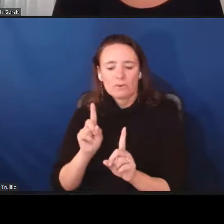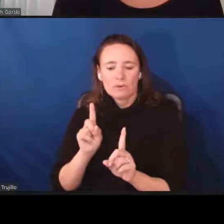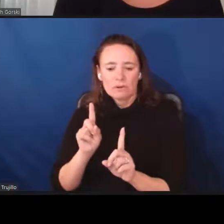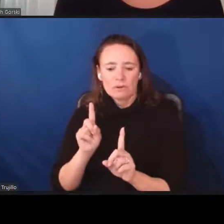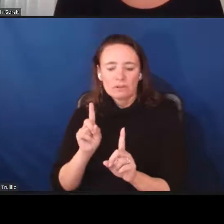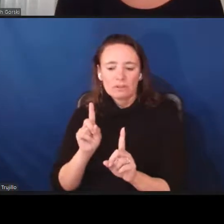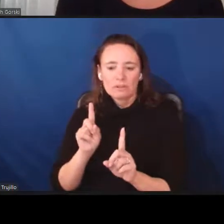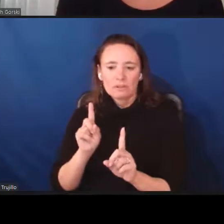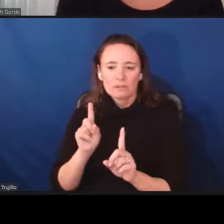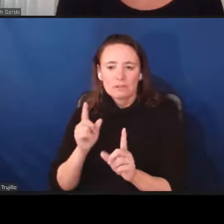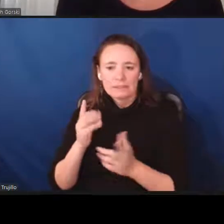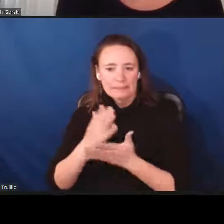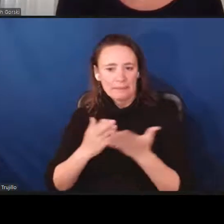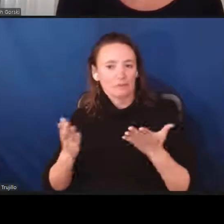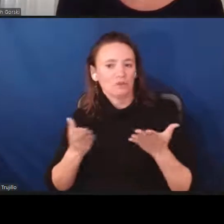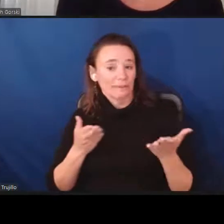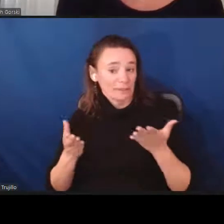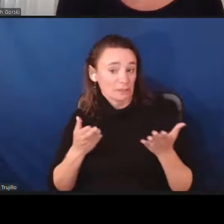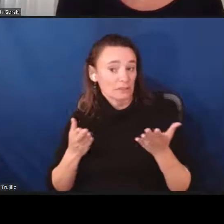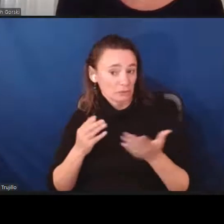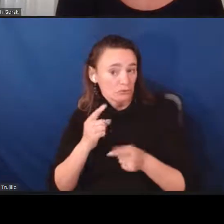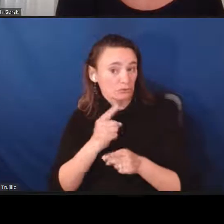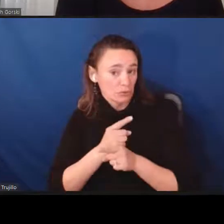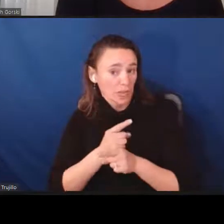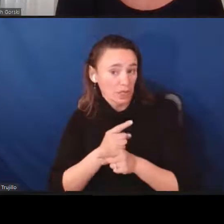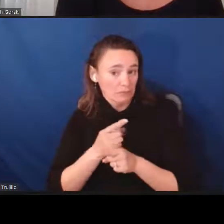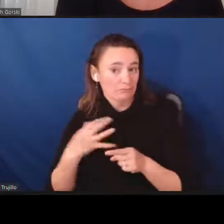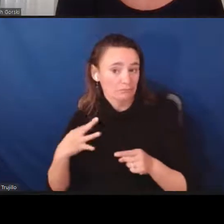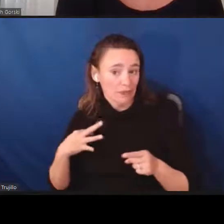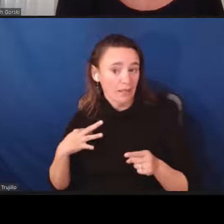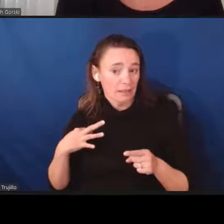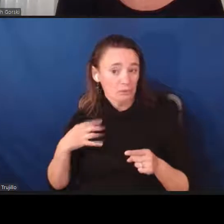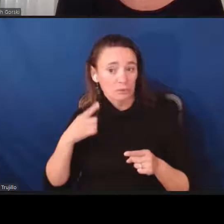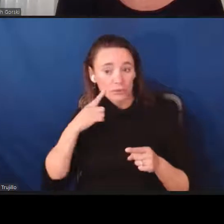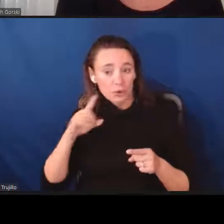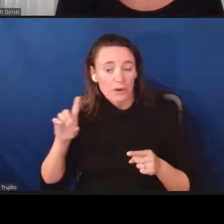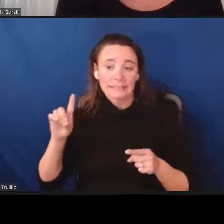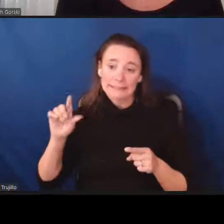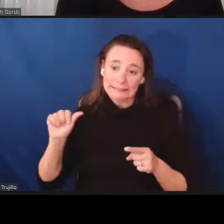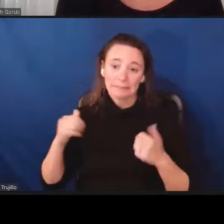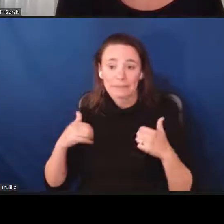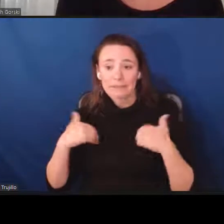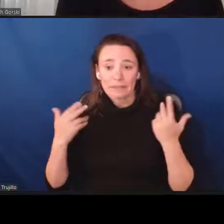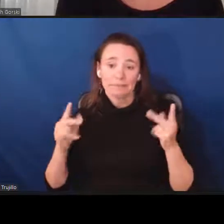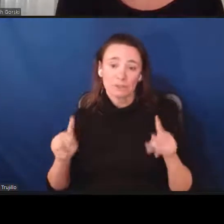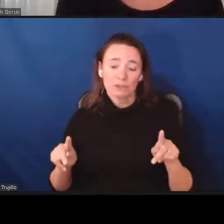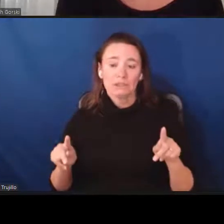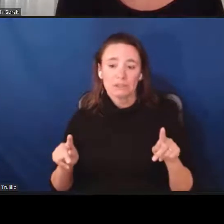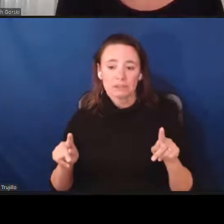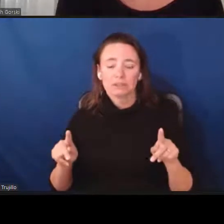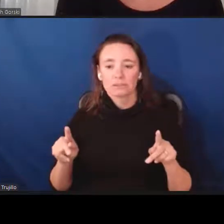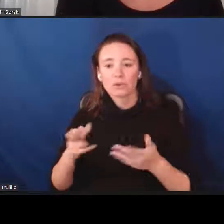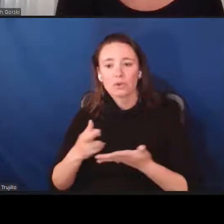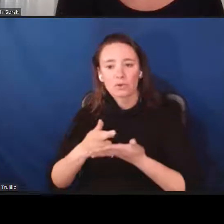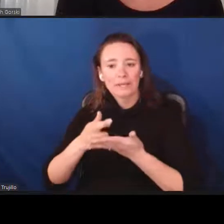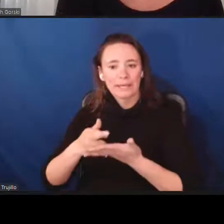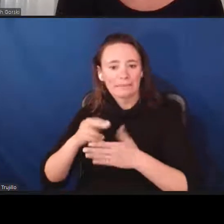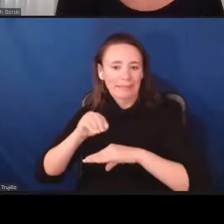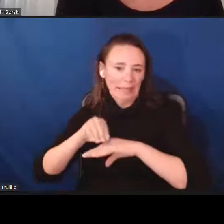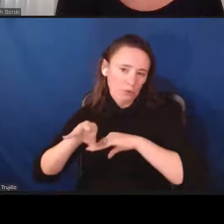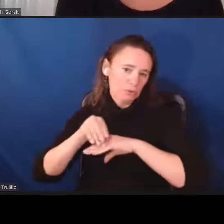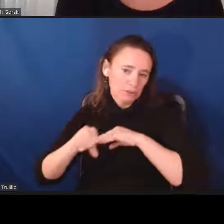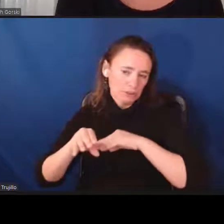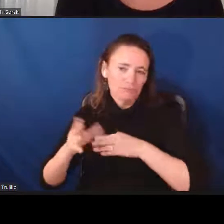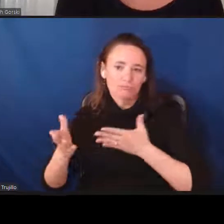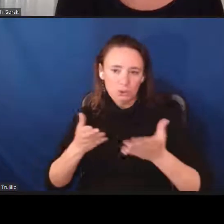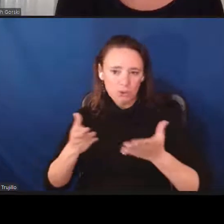some services, right, that I was eligible for as a disabled young person, and rehabilitation counseling services was one of